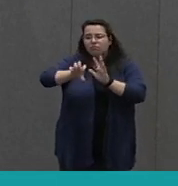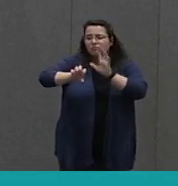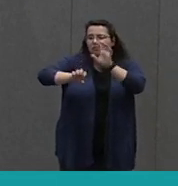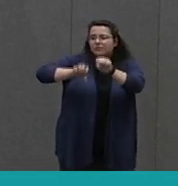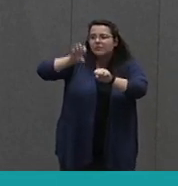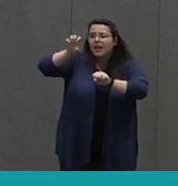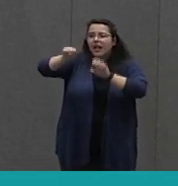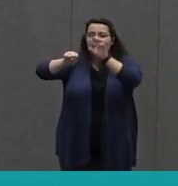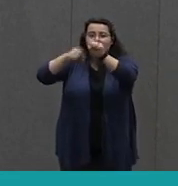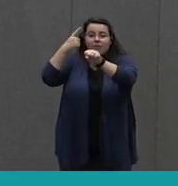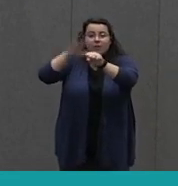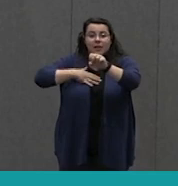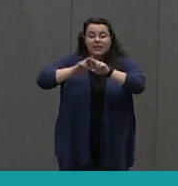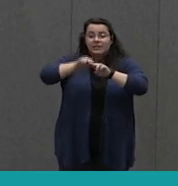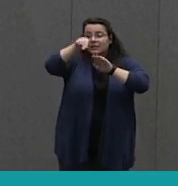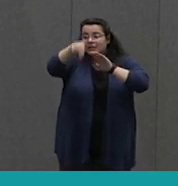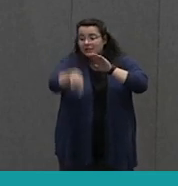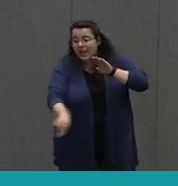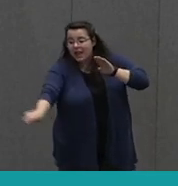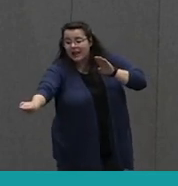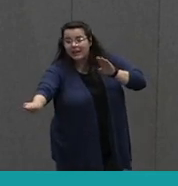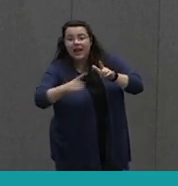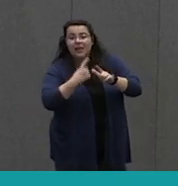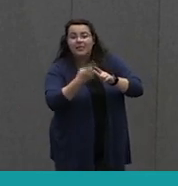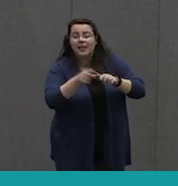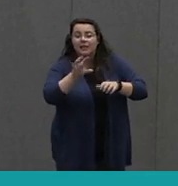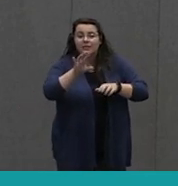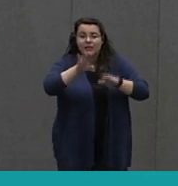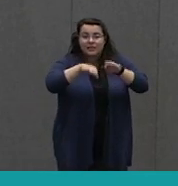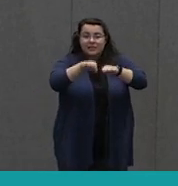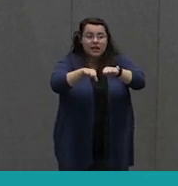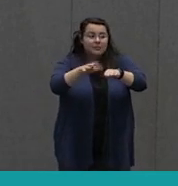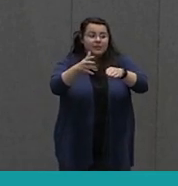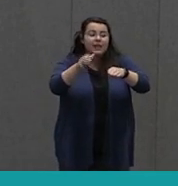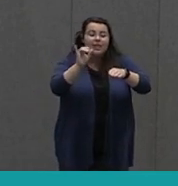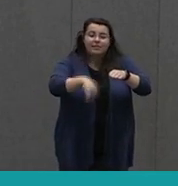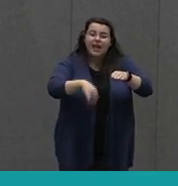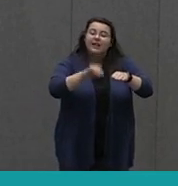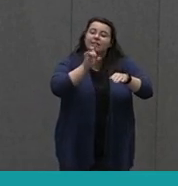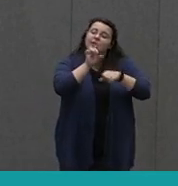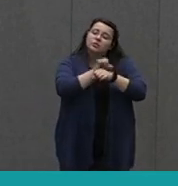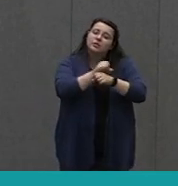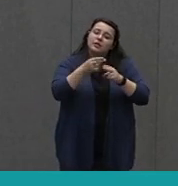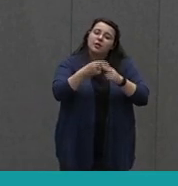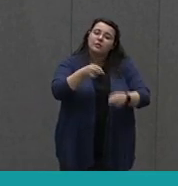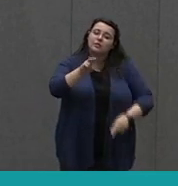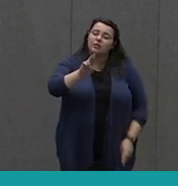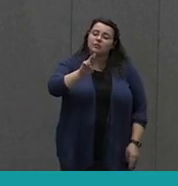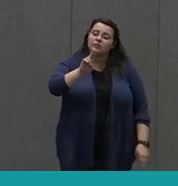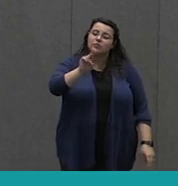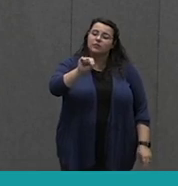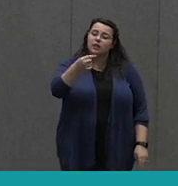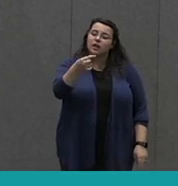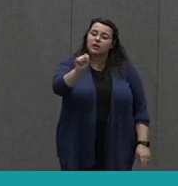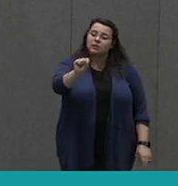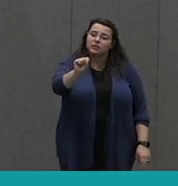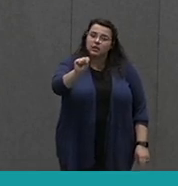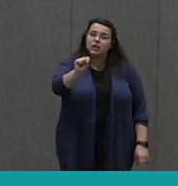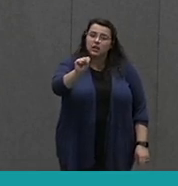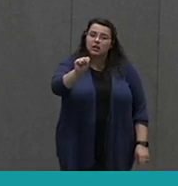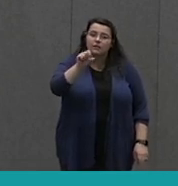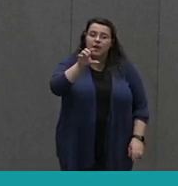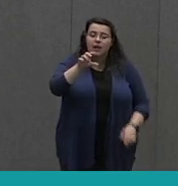I, O, U, A, E, I, O, U, A, E, I, O, U, and those